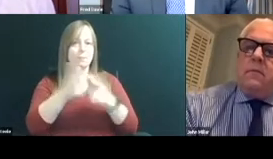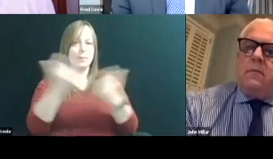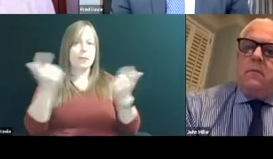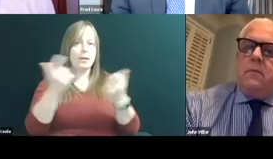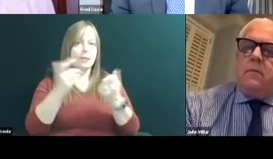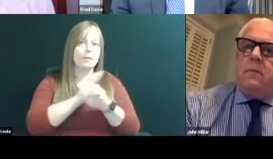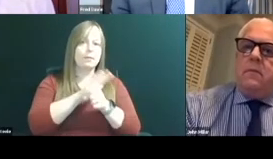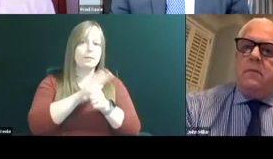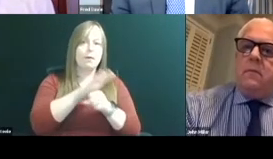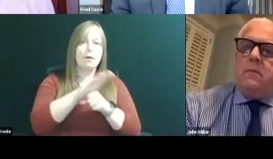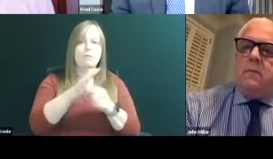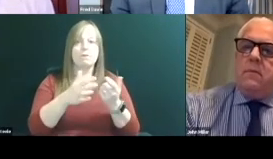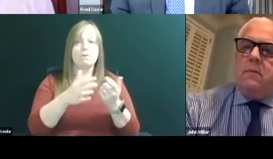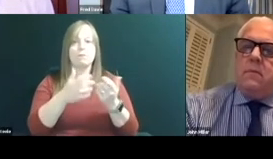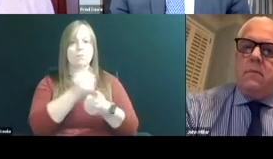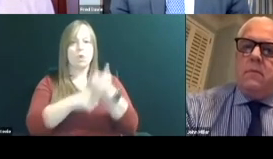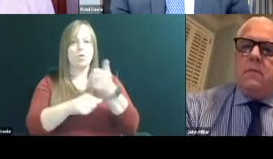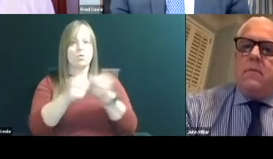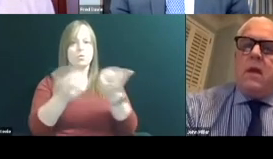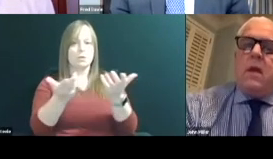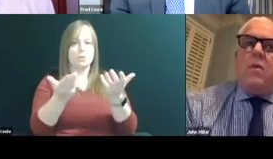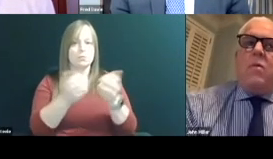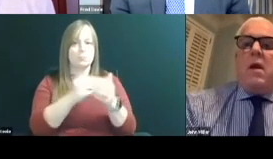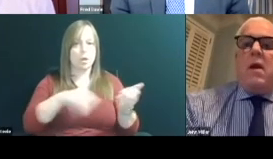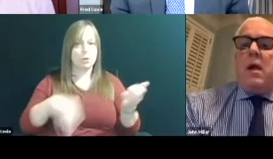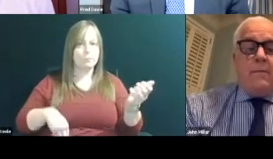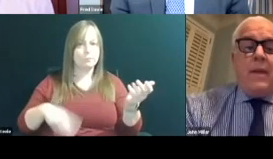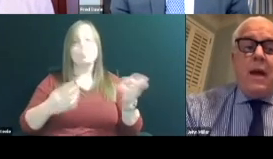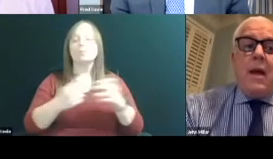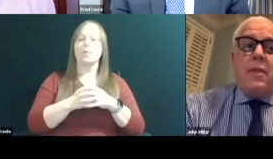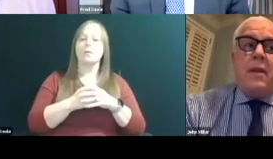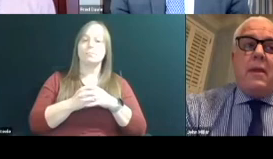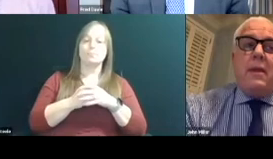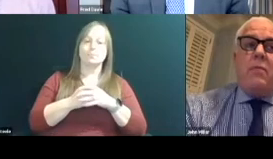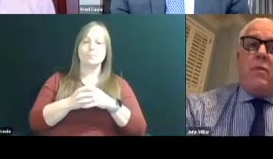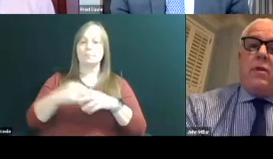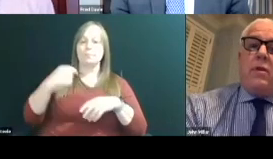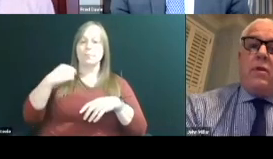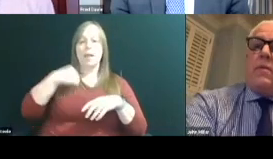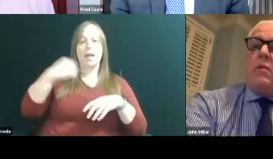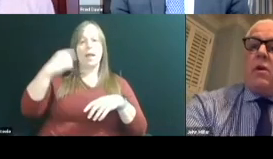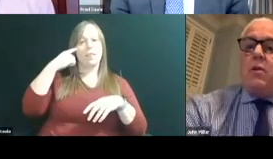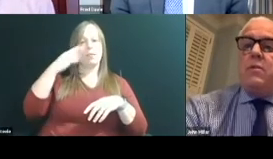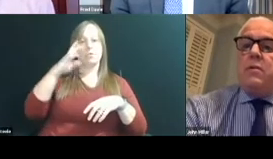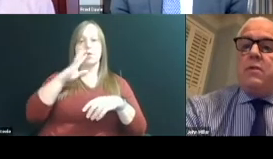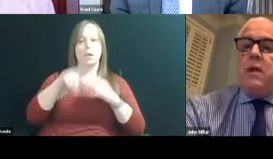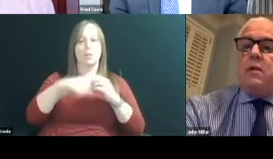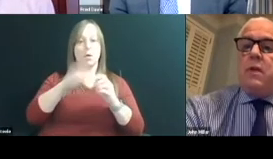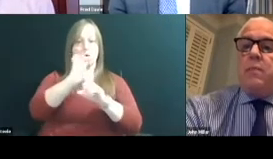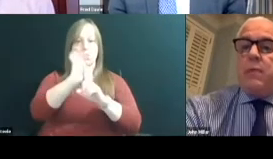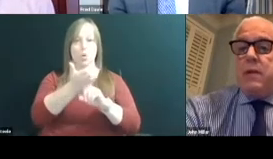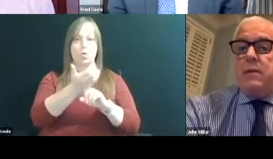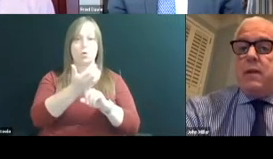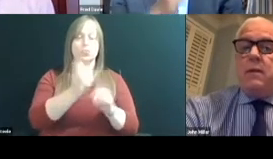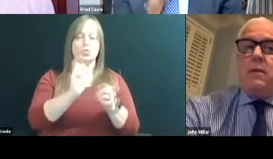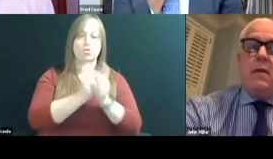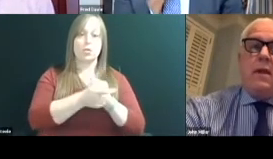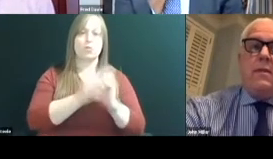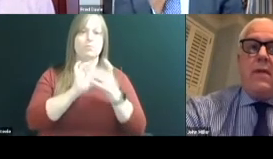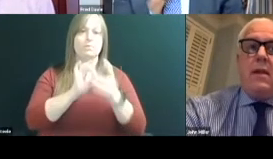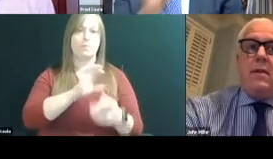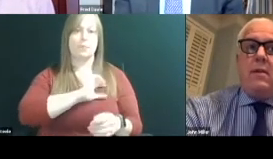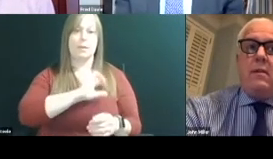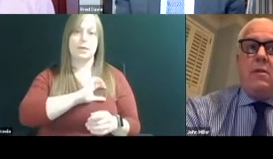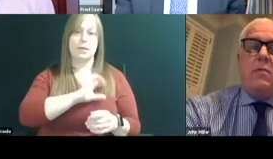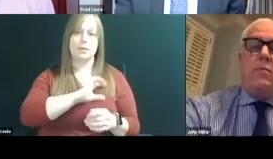enough under this mayor? Well, I think that when you talk about culture change in policing,